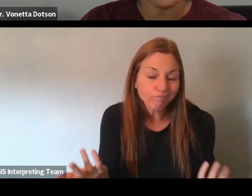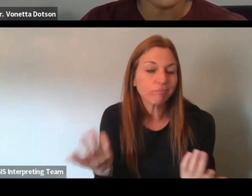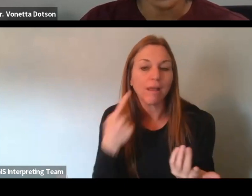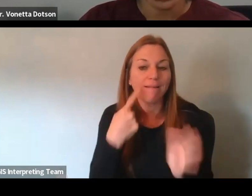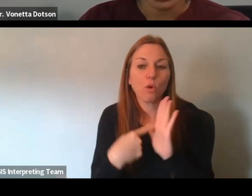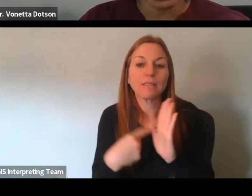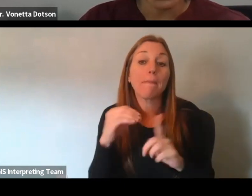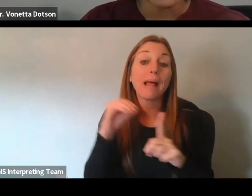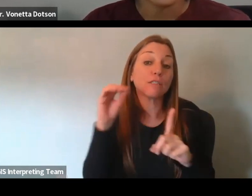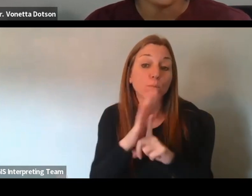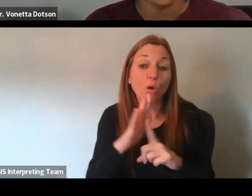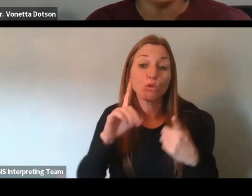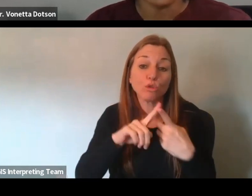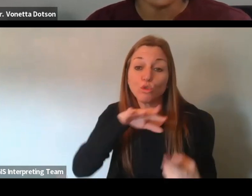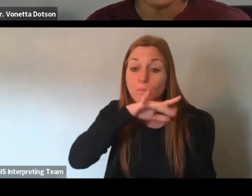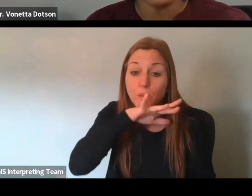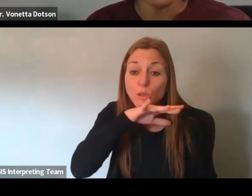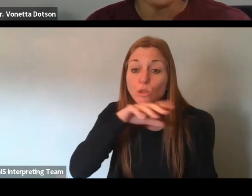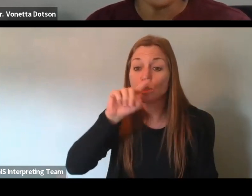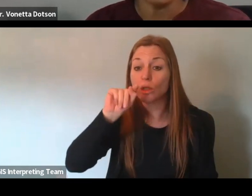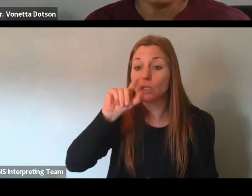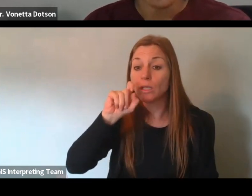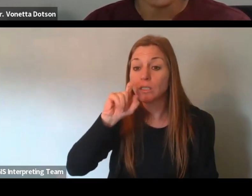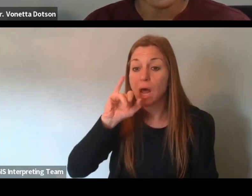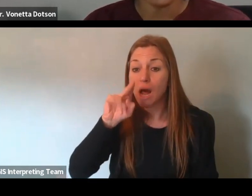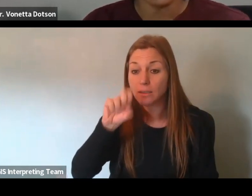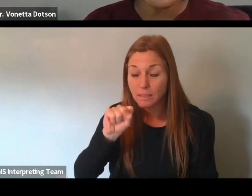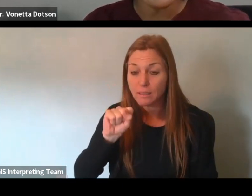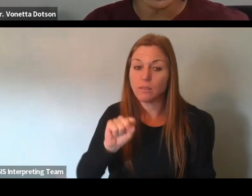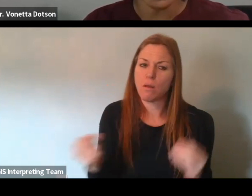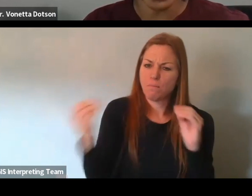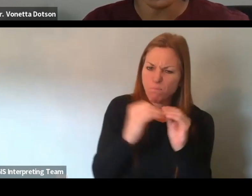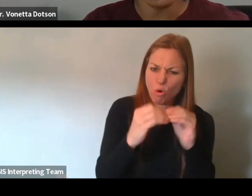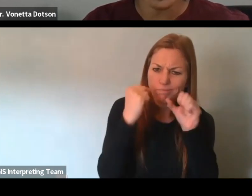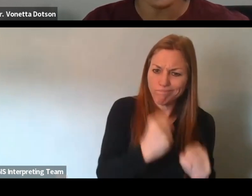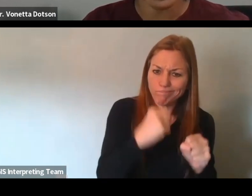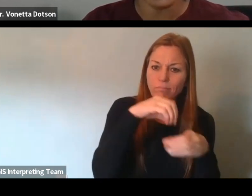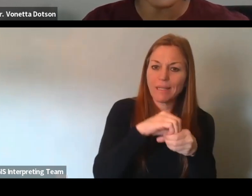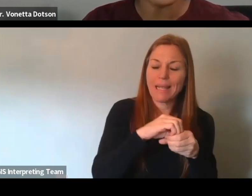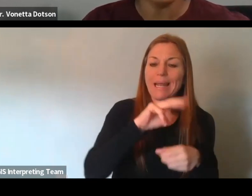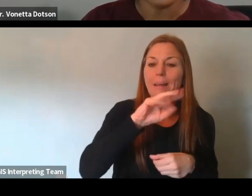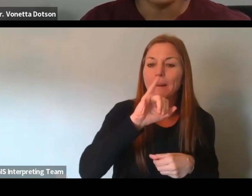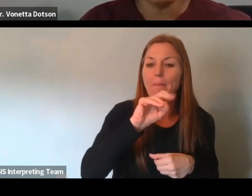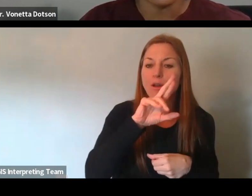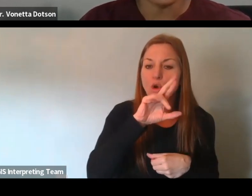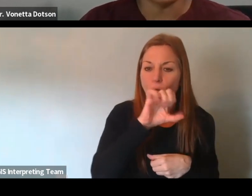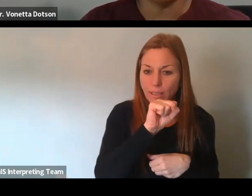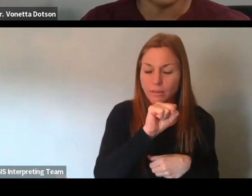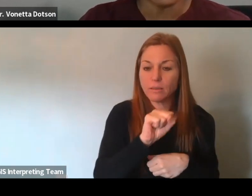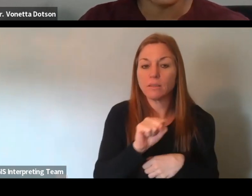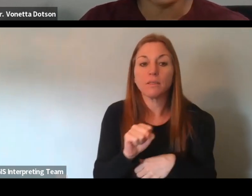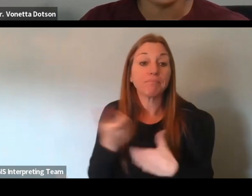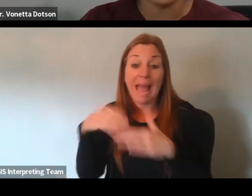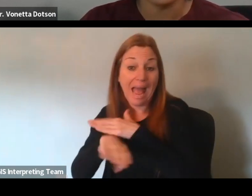in racial and ethnic minorities. Access to good nutrition might be different. So that's on one side, you have the